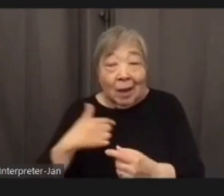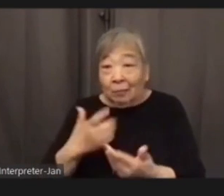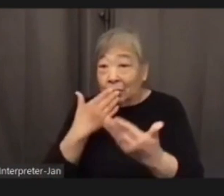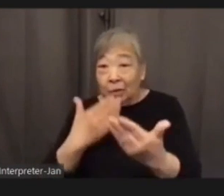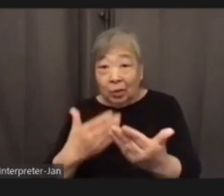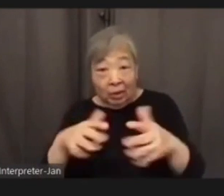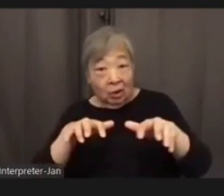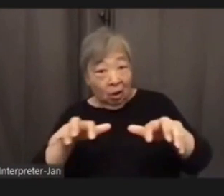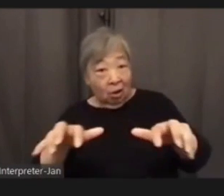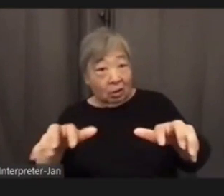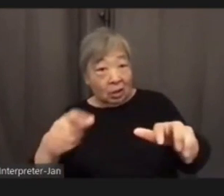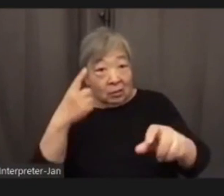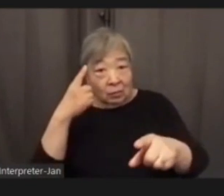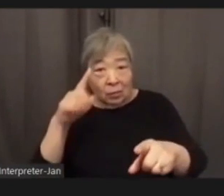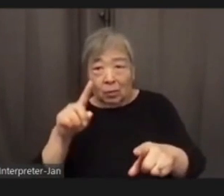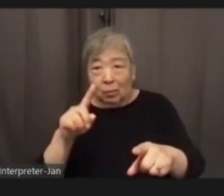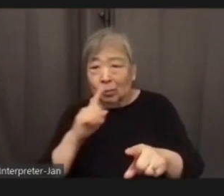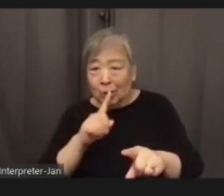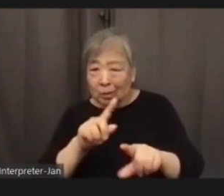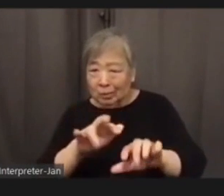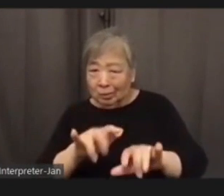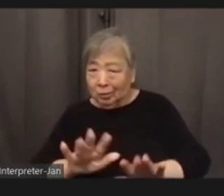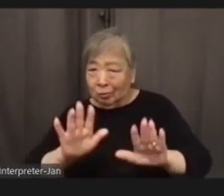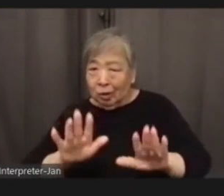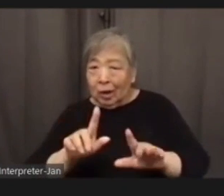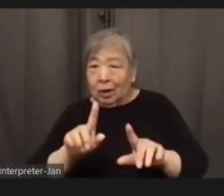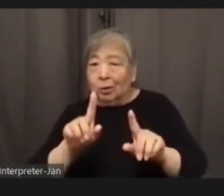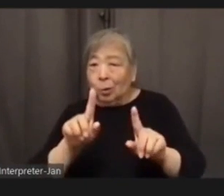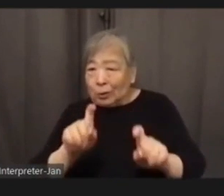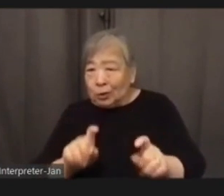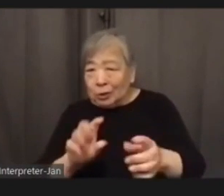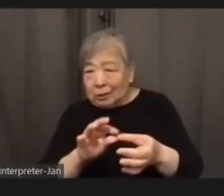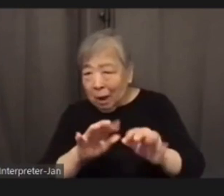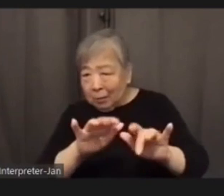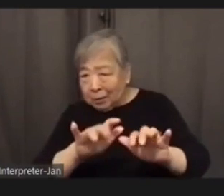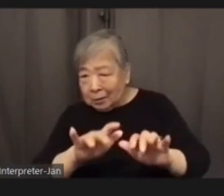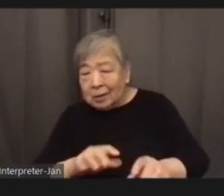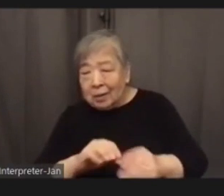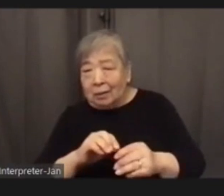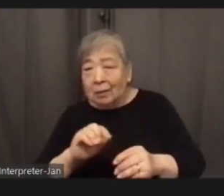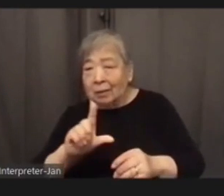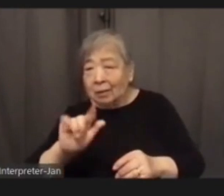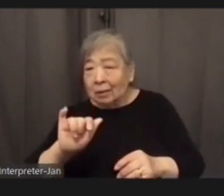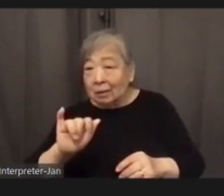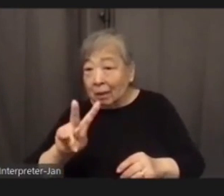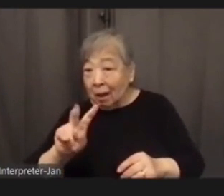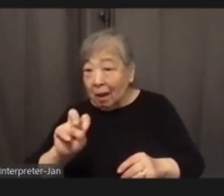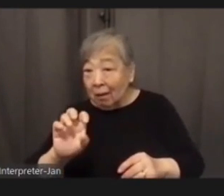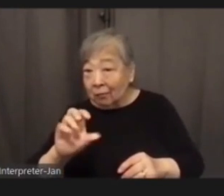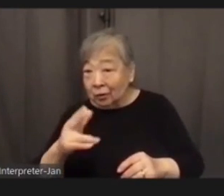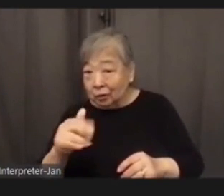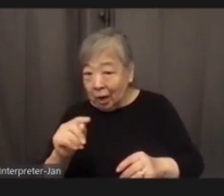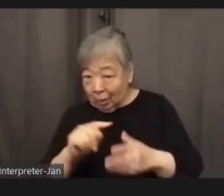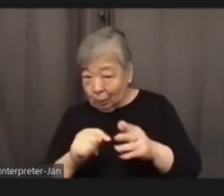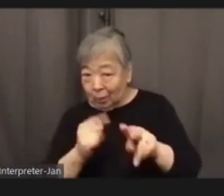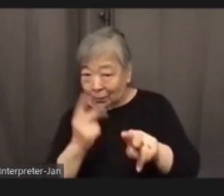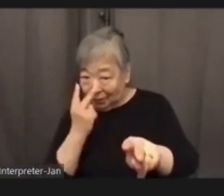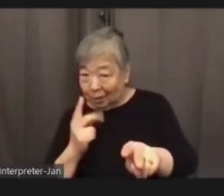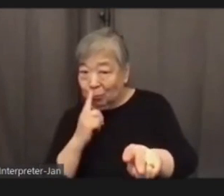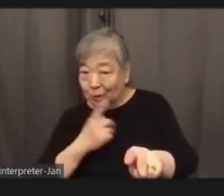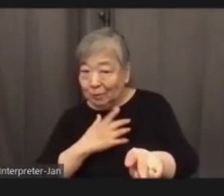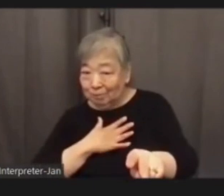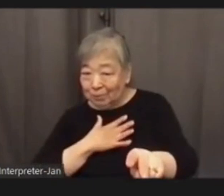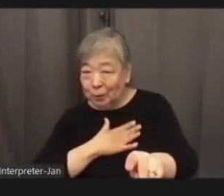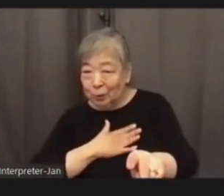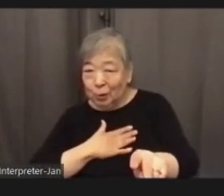audience for the really great questions and comments that you're dropping into the live chat. I'm really enjoying what I'm seeing.